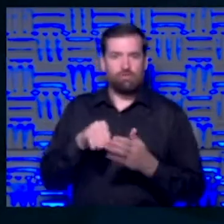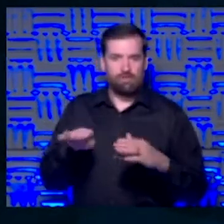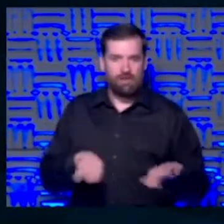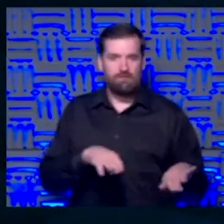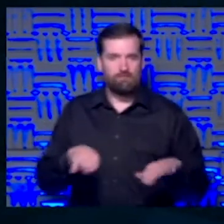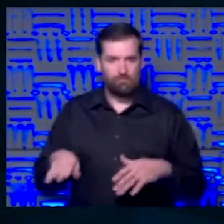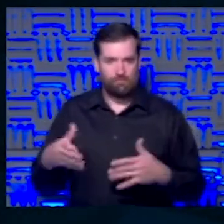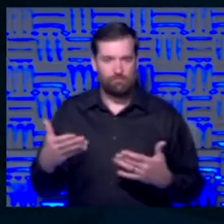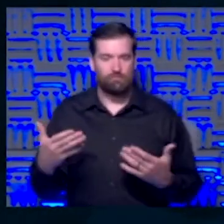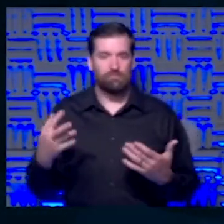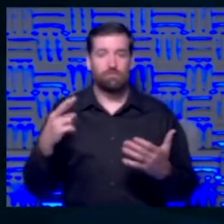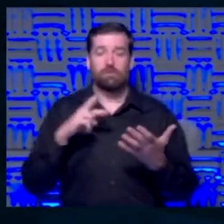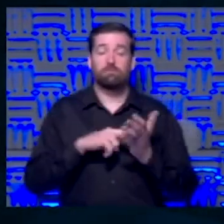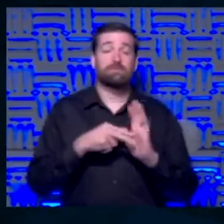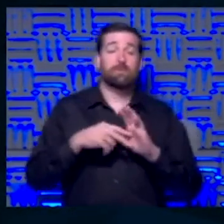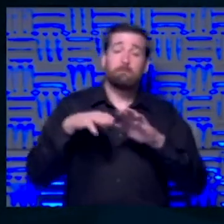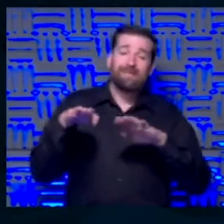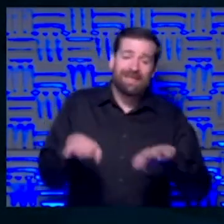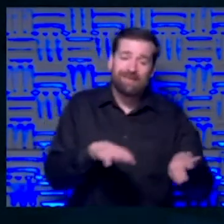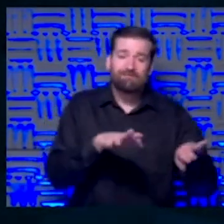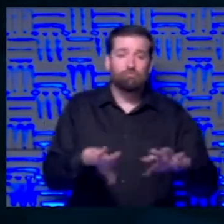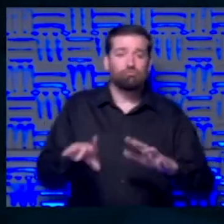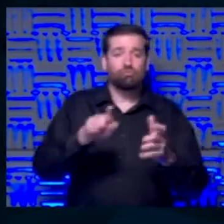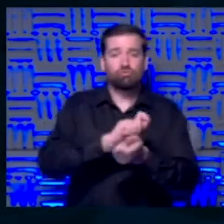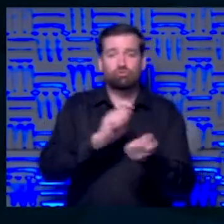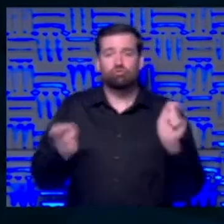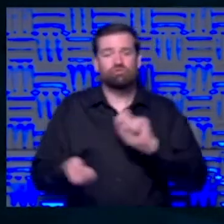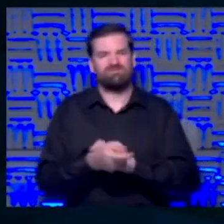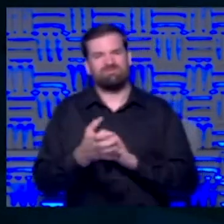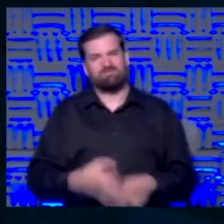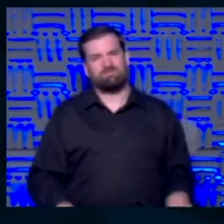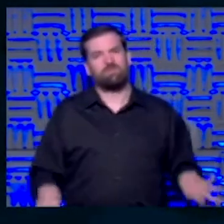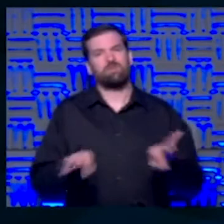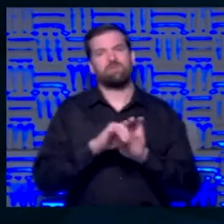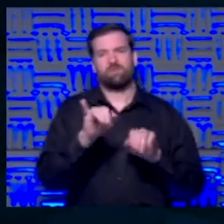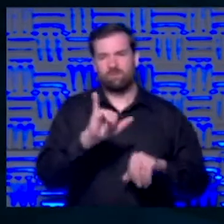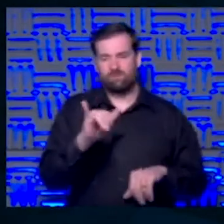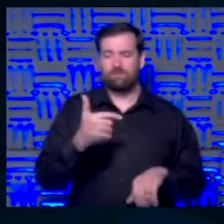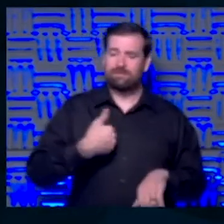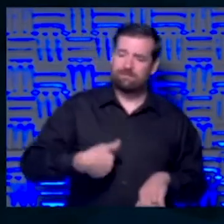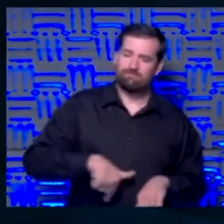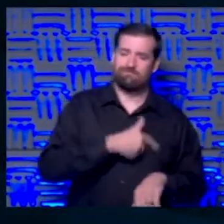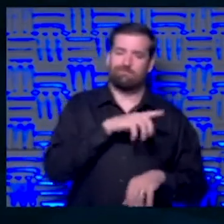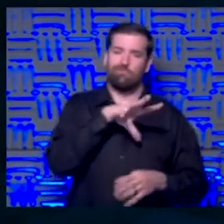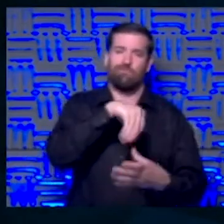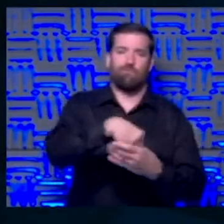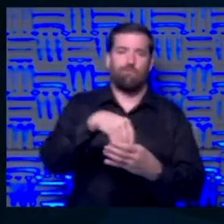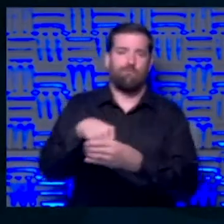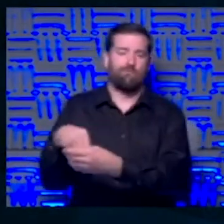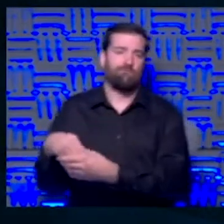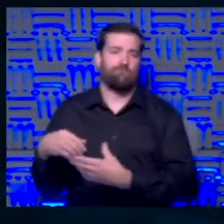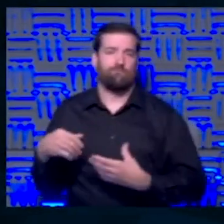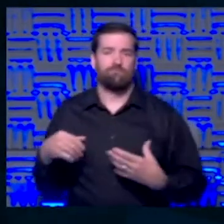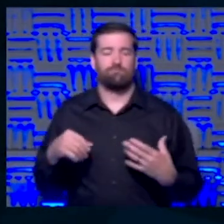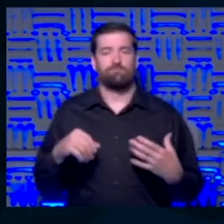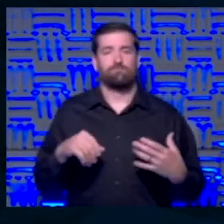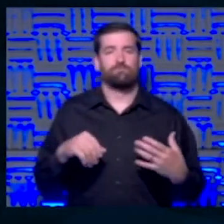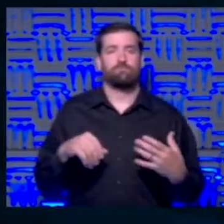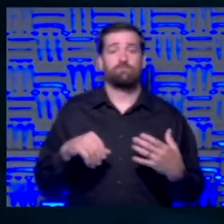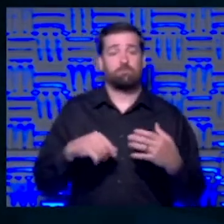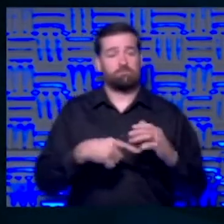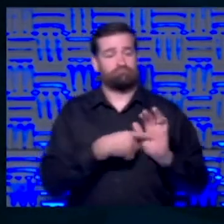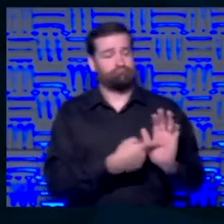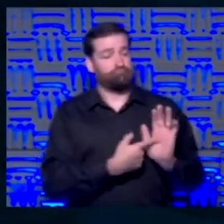investing in behavioral change as well. And each of us can play a part in that, whether it's modeling